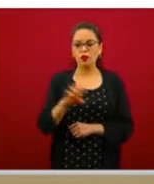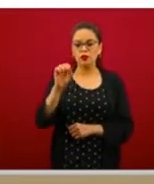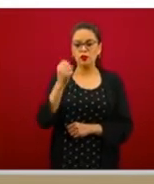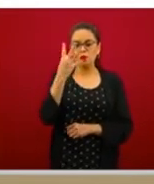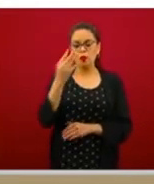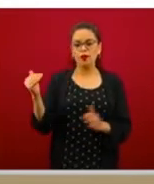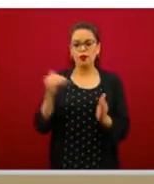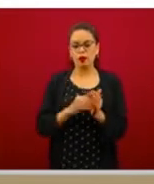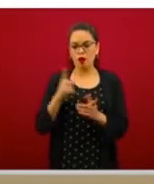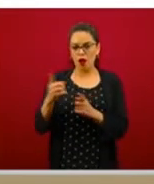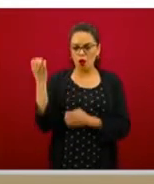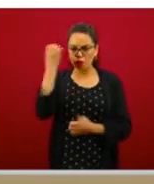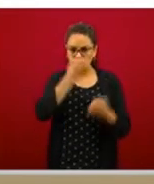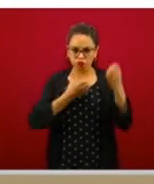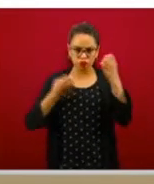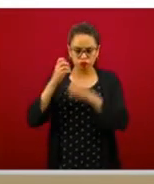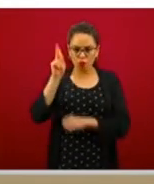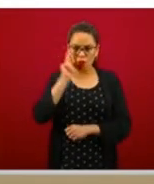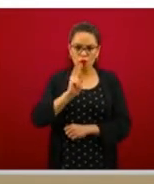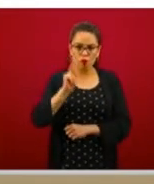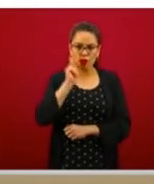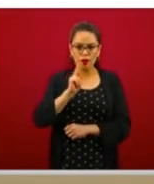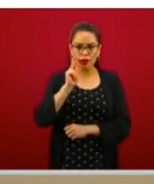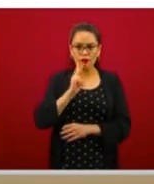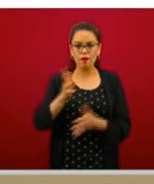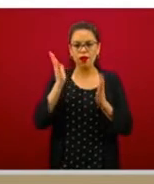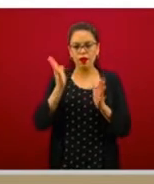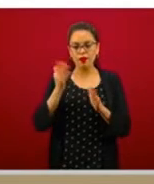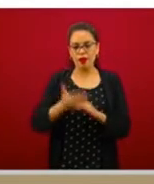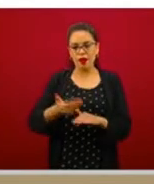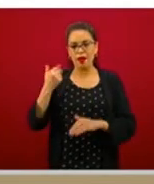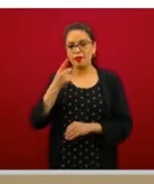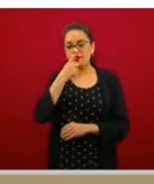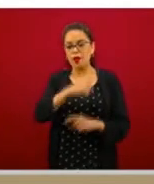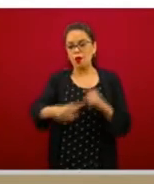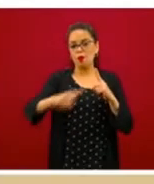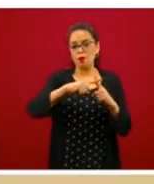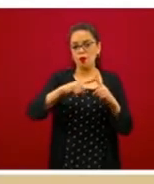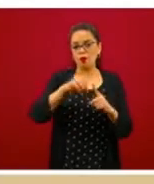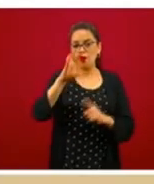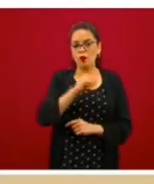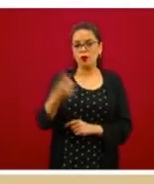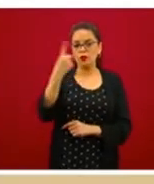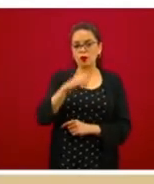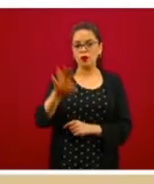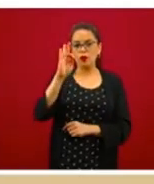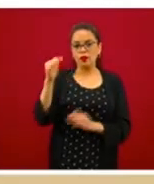been tested ever since the pandemic started on February the 8th in the country.